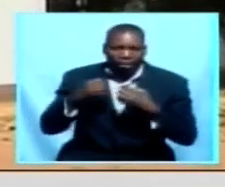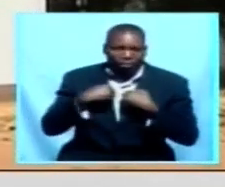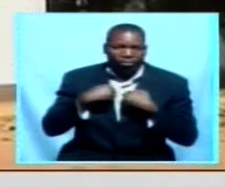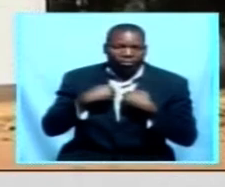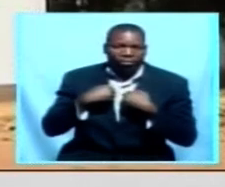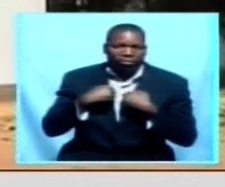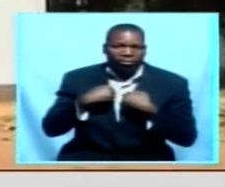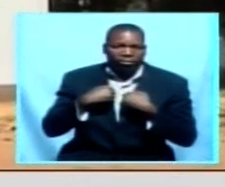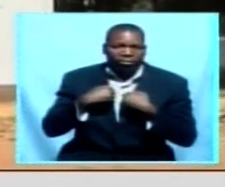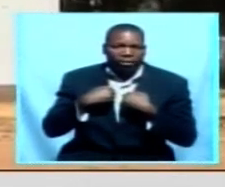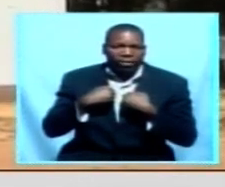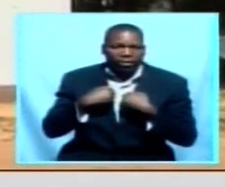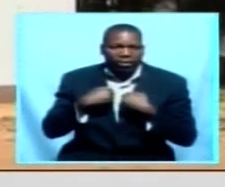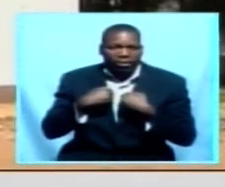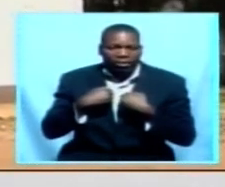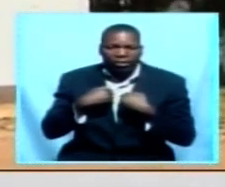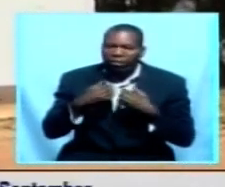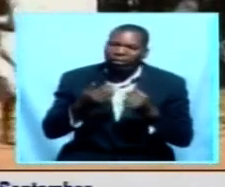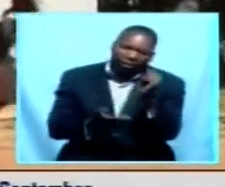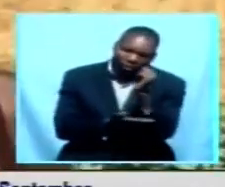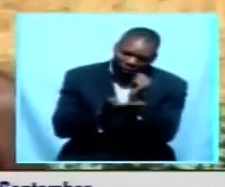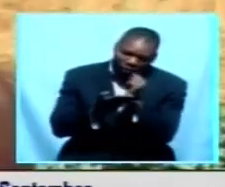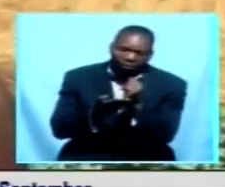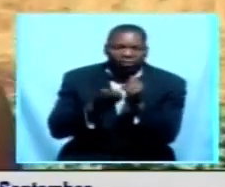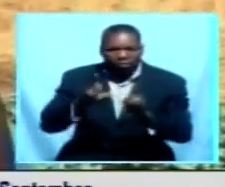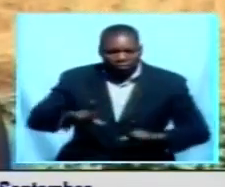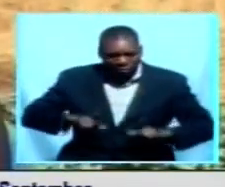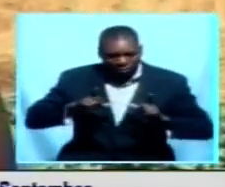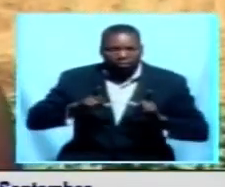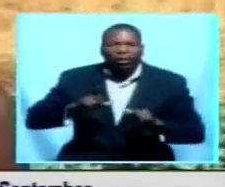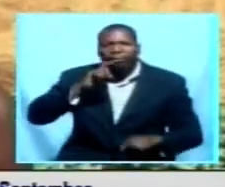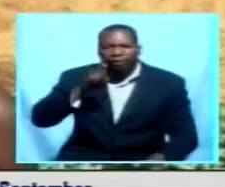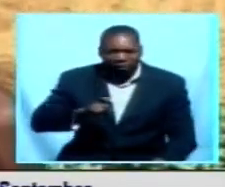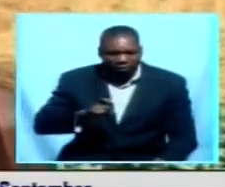the skills part, so that they improve their livelihood.